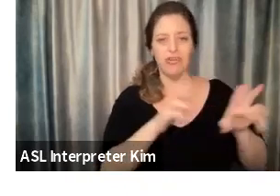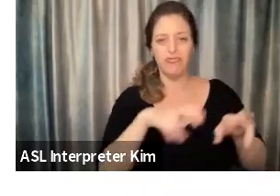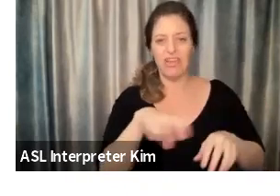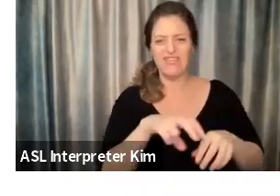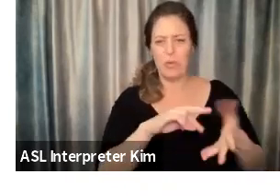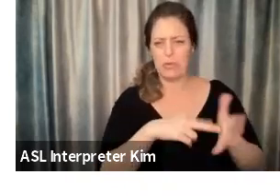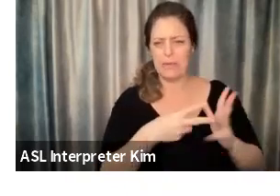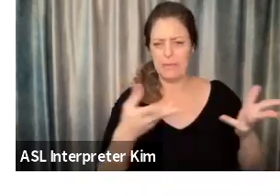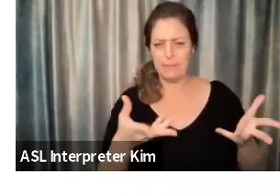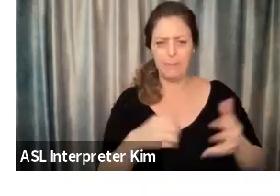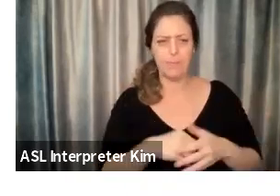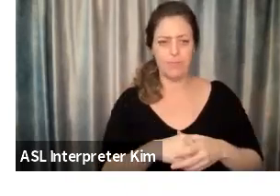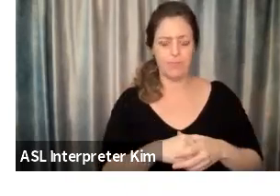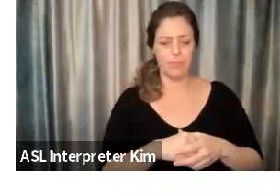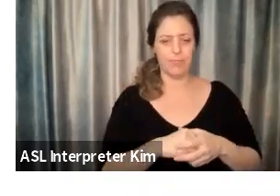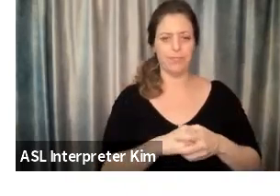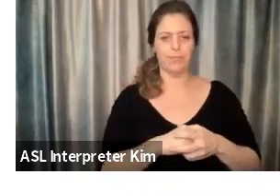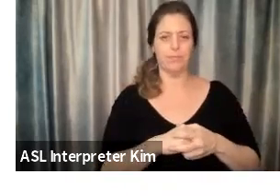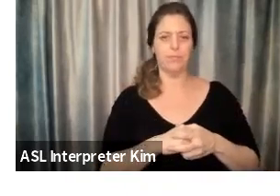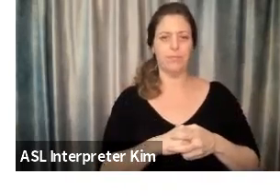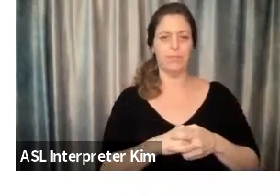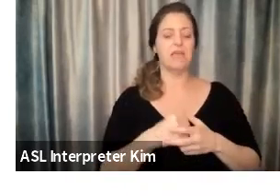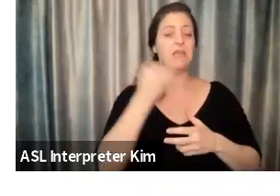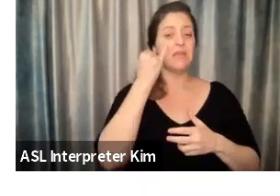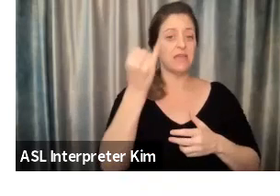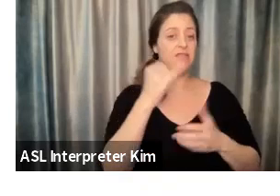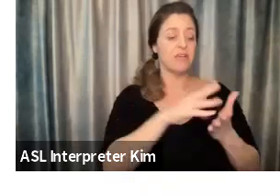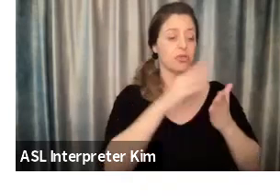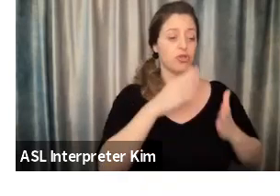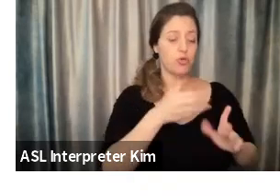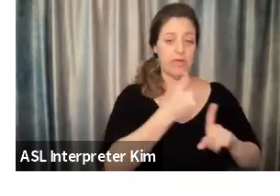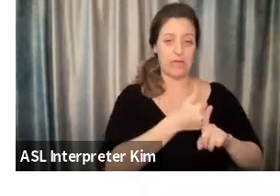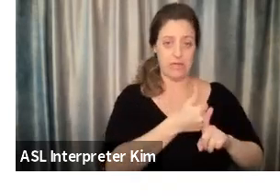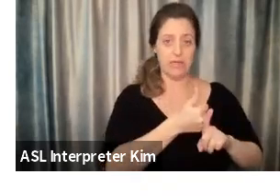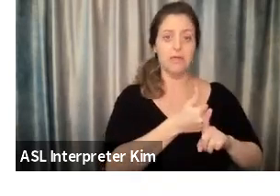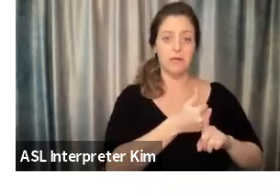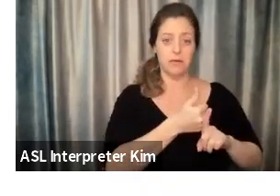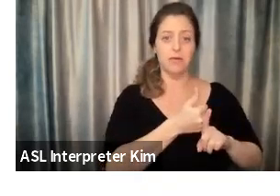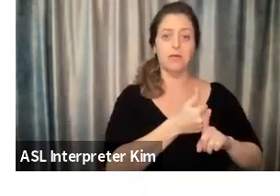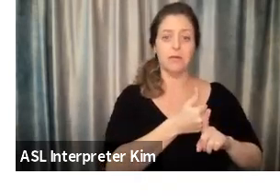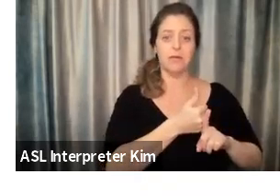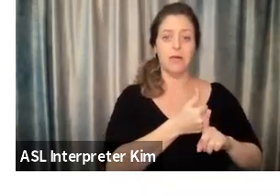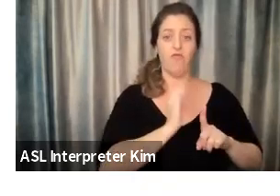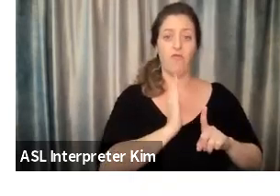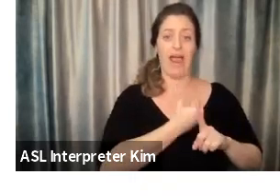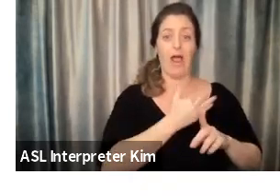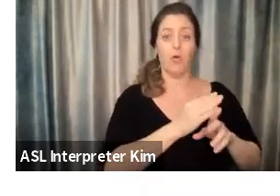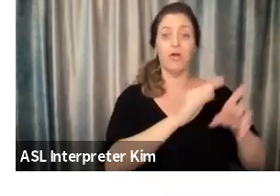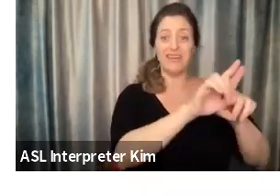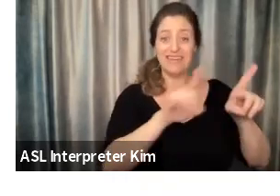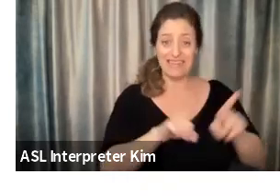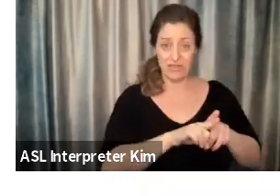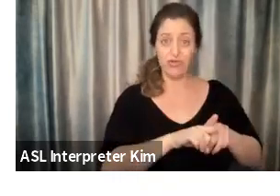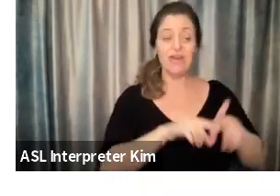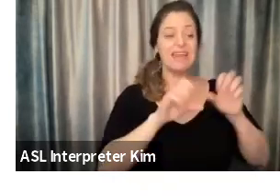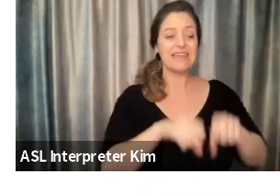intra-district transfer is when a student, it gives a student from Twin Rivers permission to attend a different